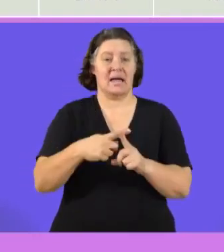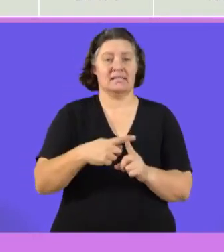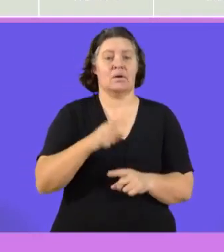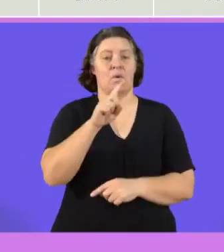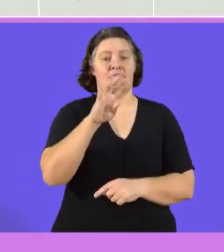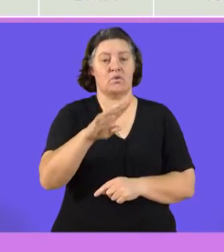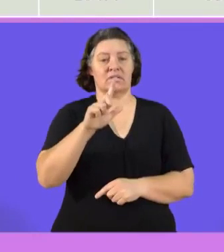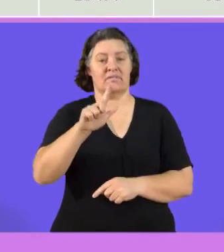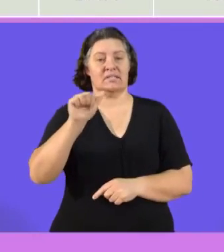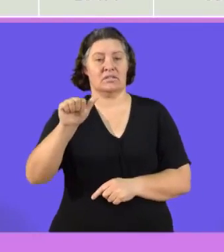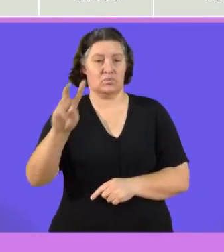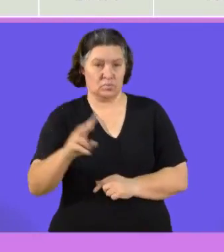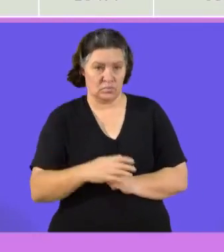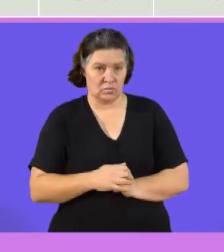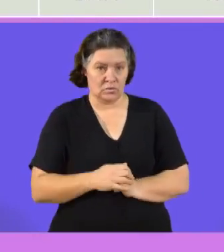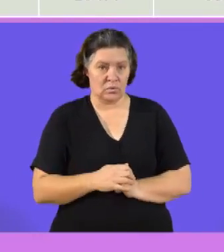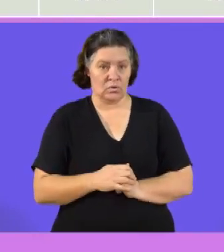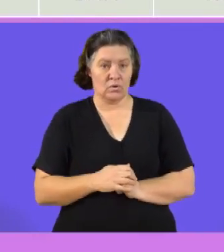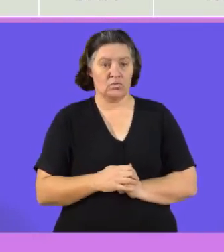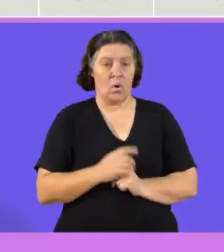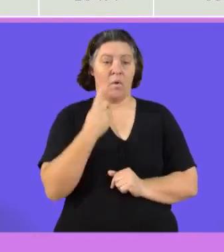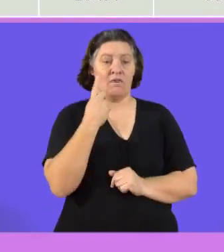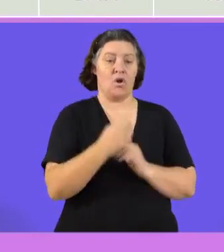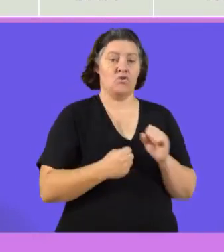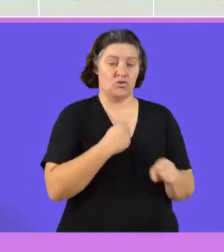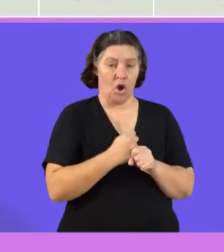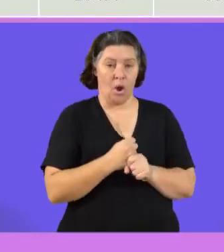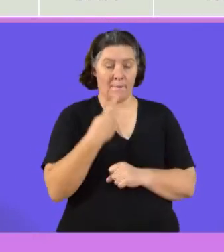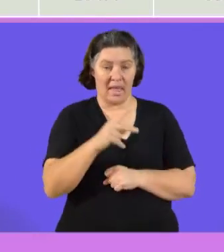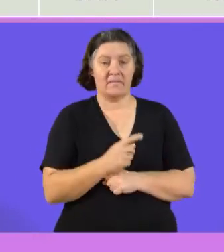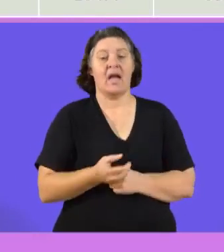14,762 Rand. So per annum, it gives us